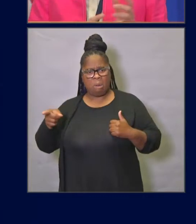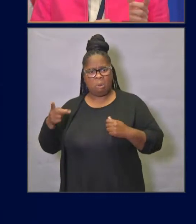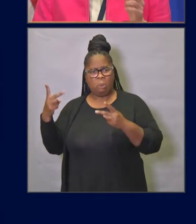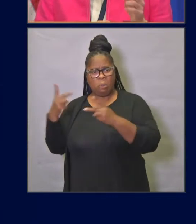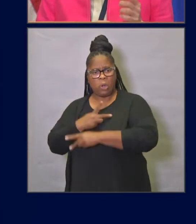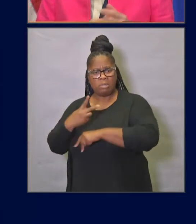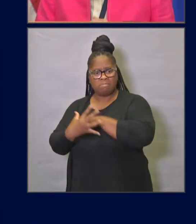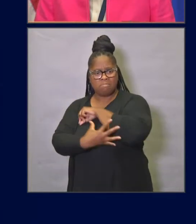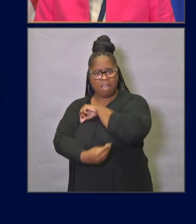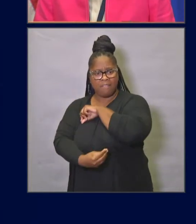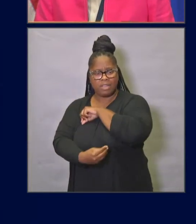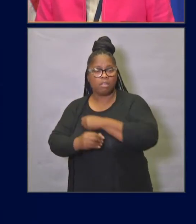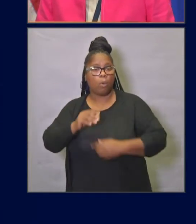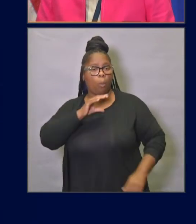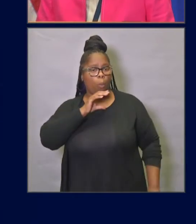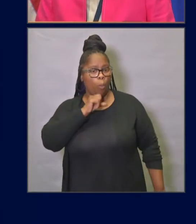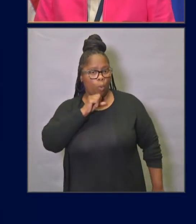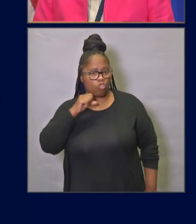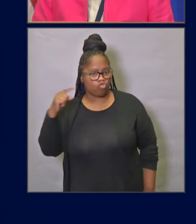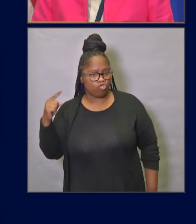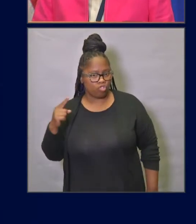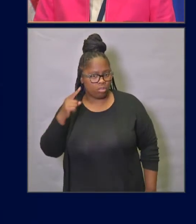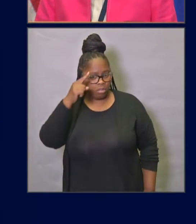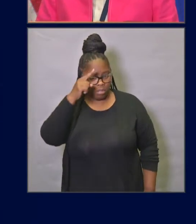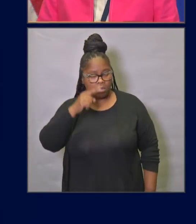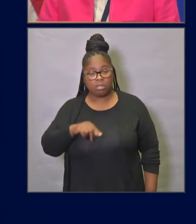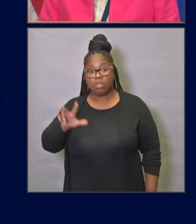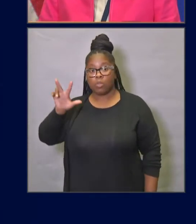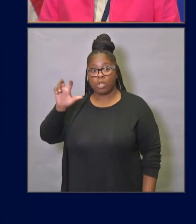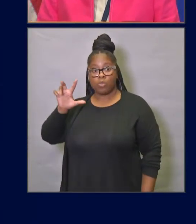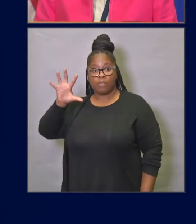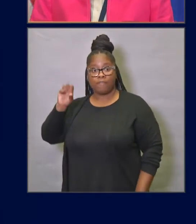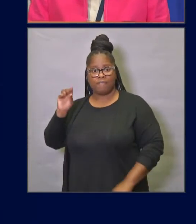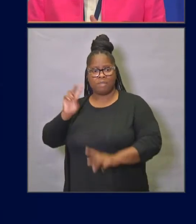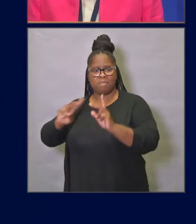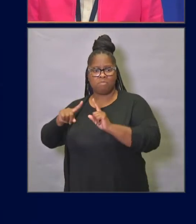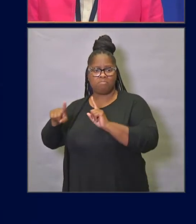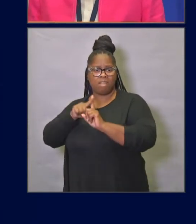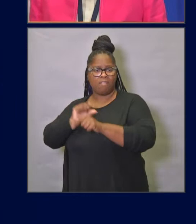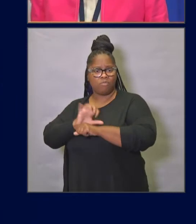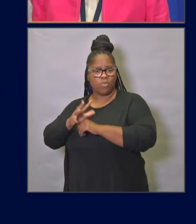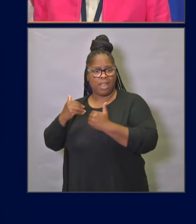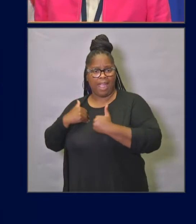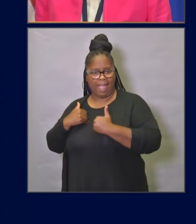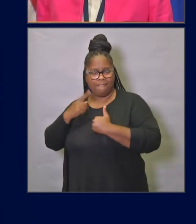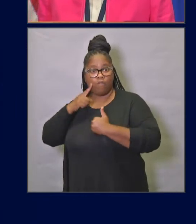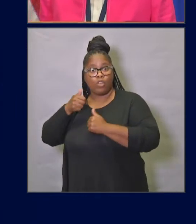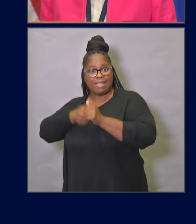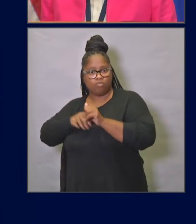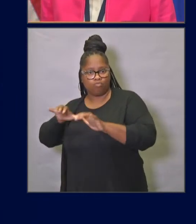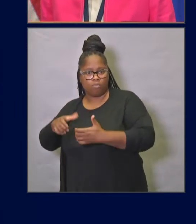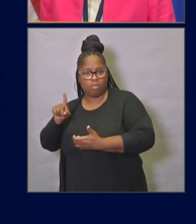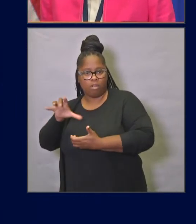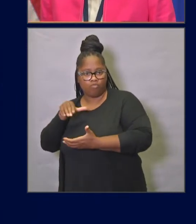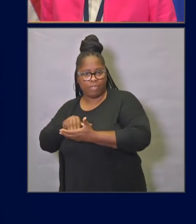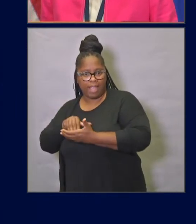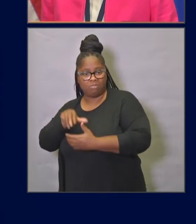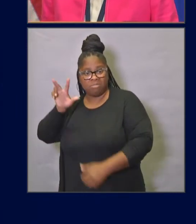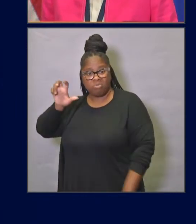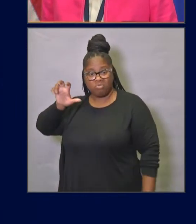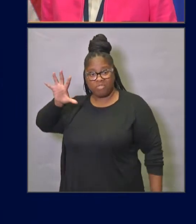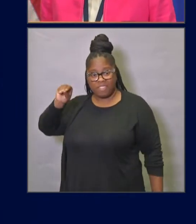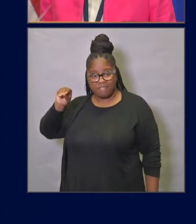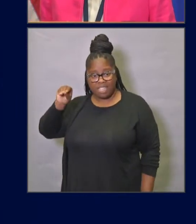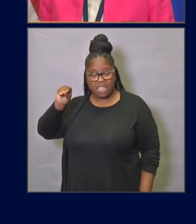poverty, which is at the orange line, were about 350 cases per 100,000 people. And that's over twice the rate